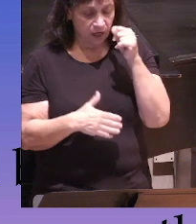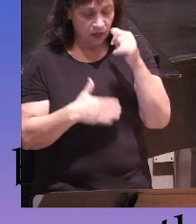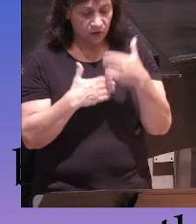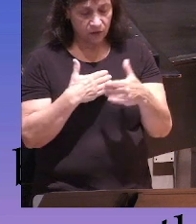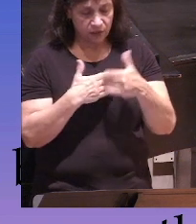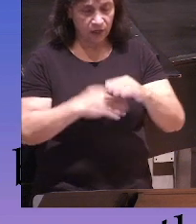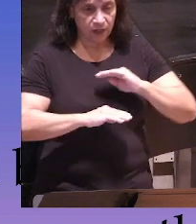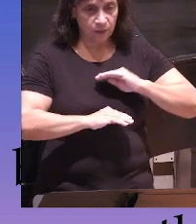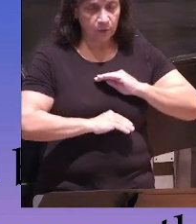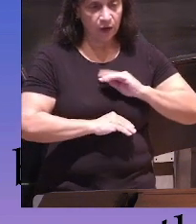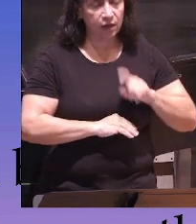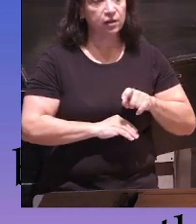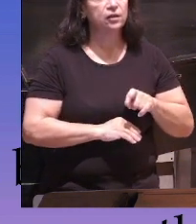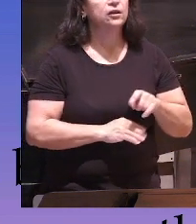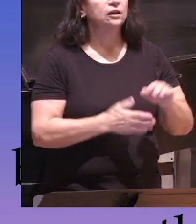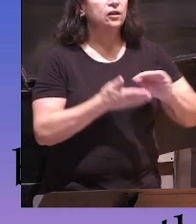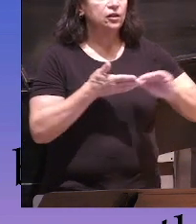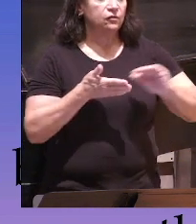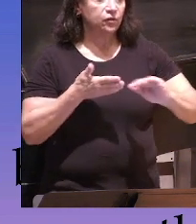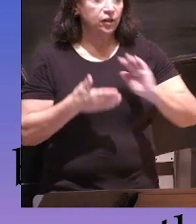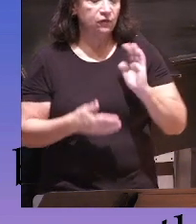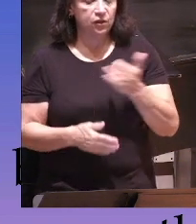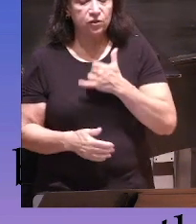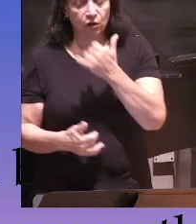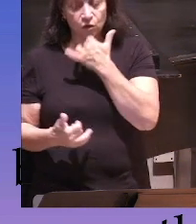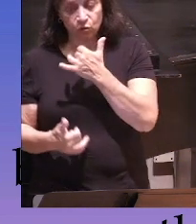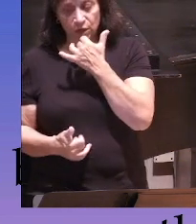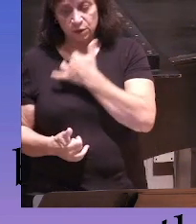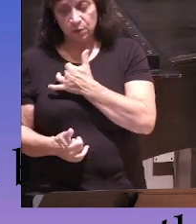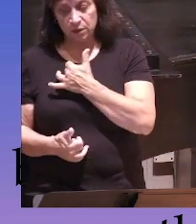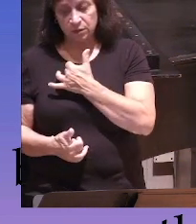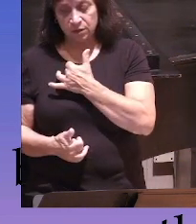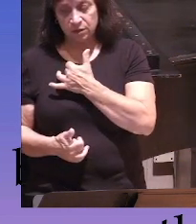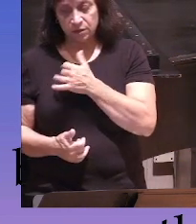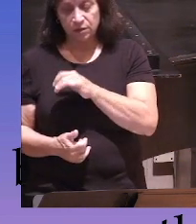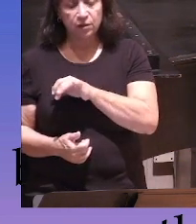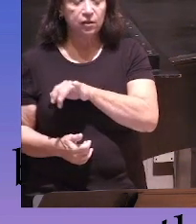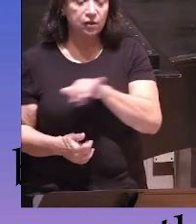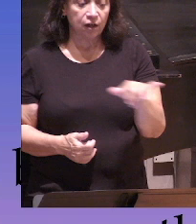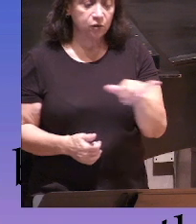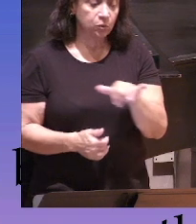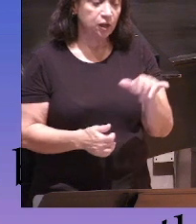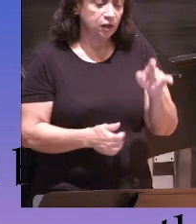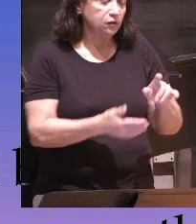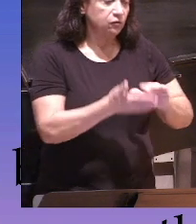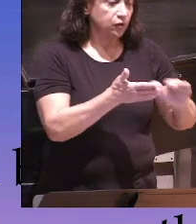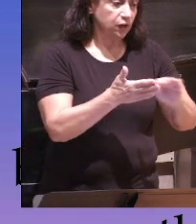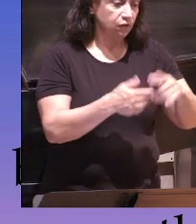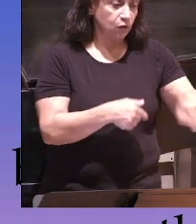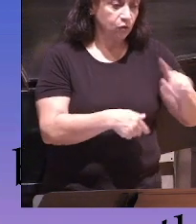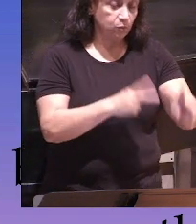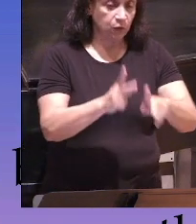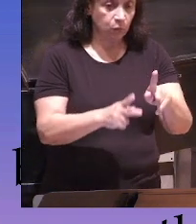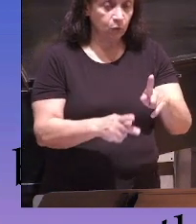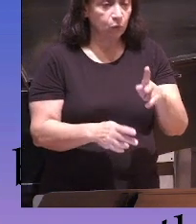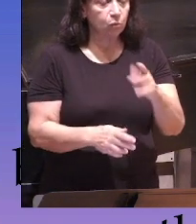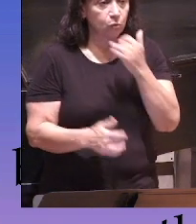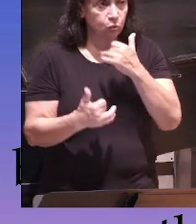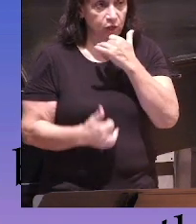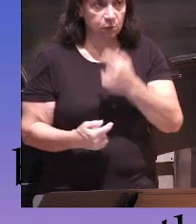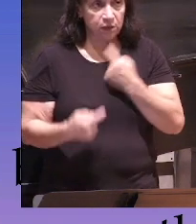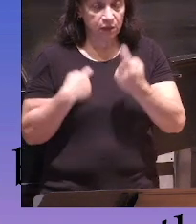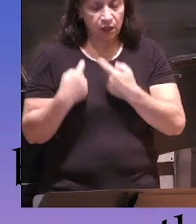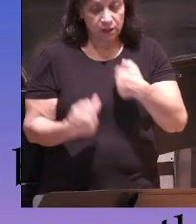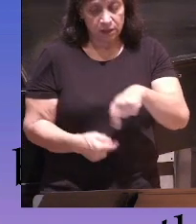this day our daily bread, and forgive us our trespasses, as we forgive those who